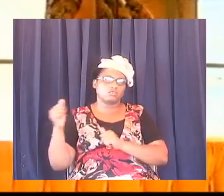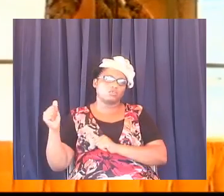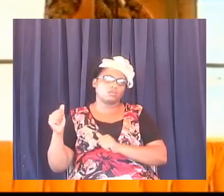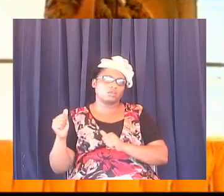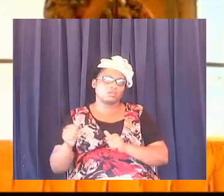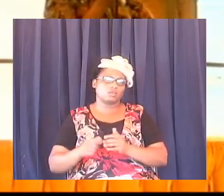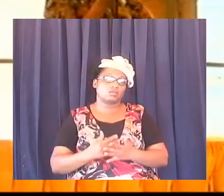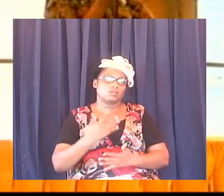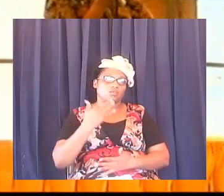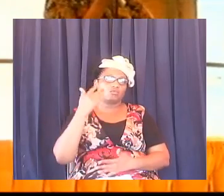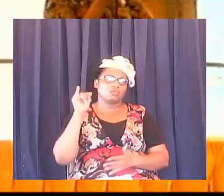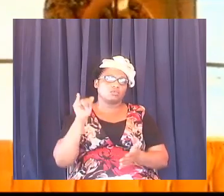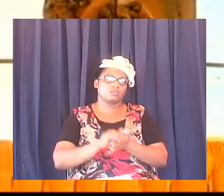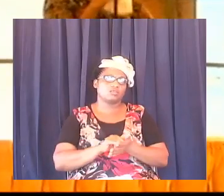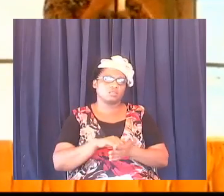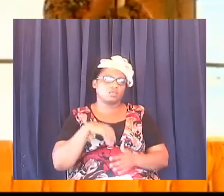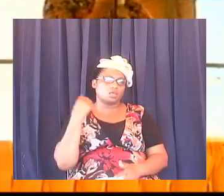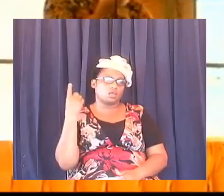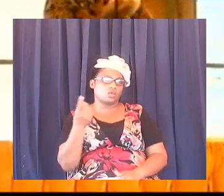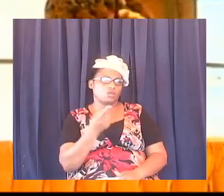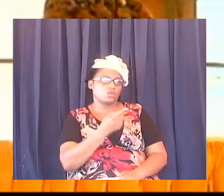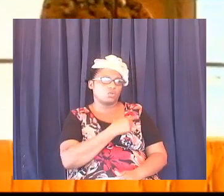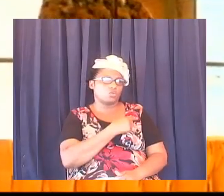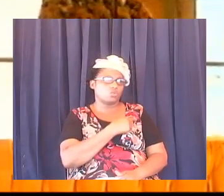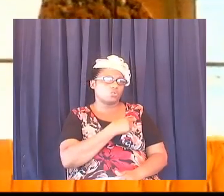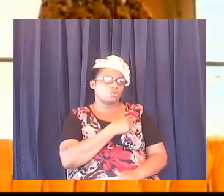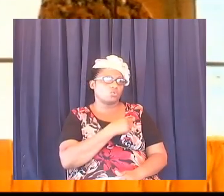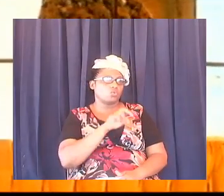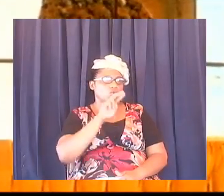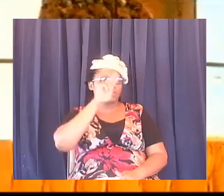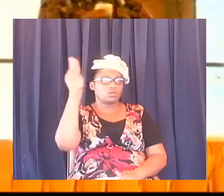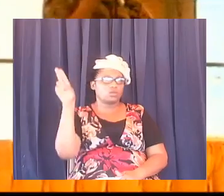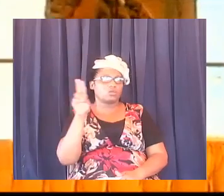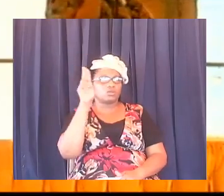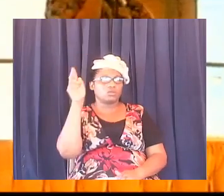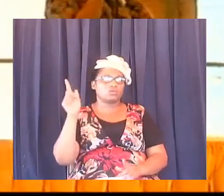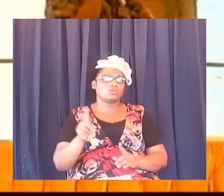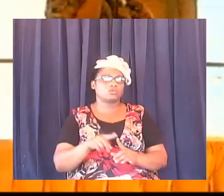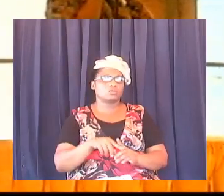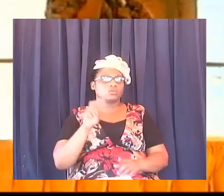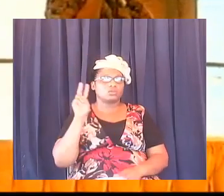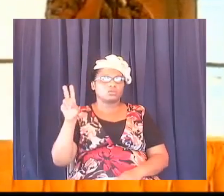it is because the 2 cameras that we have,